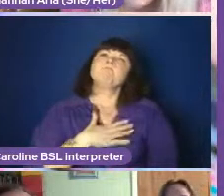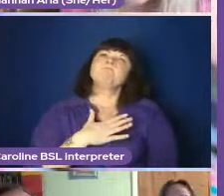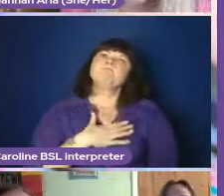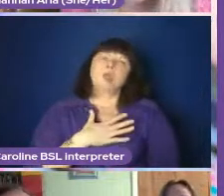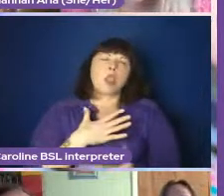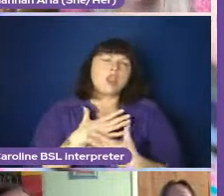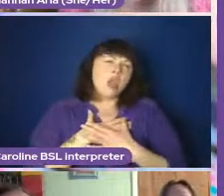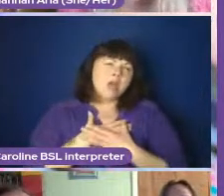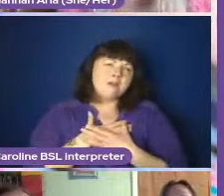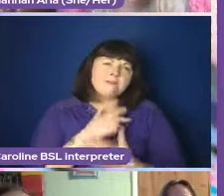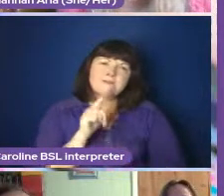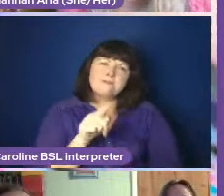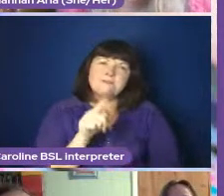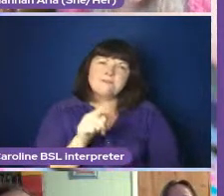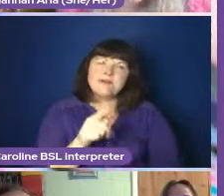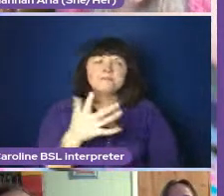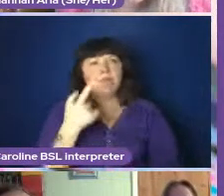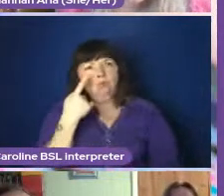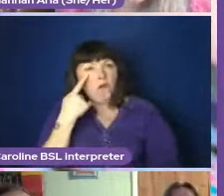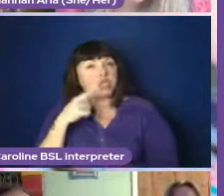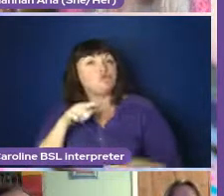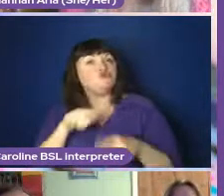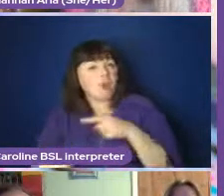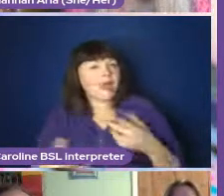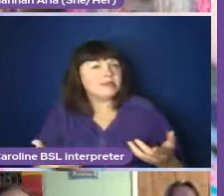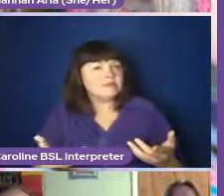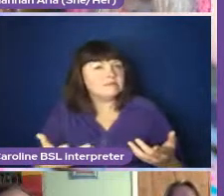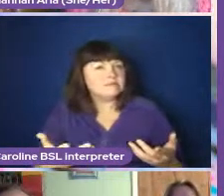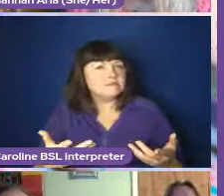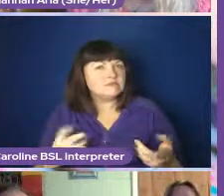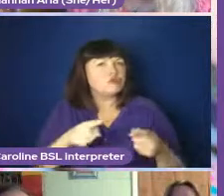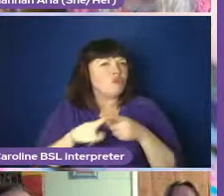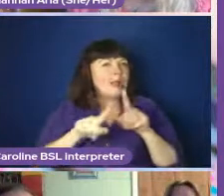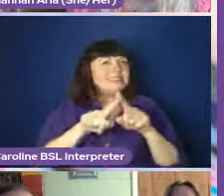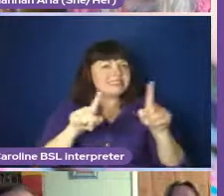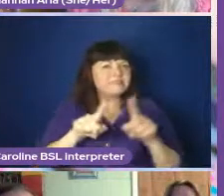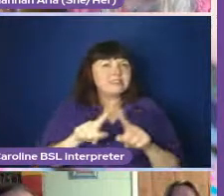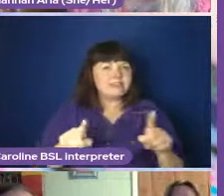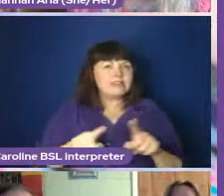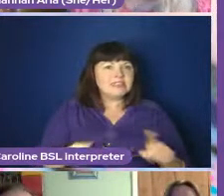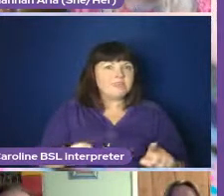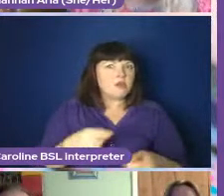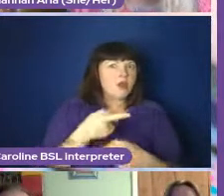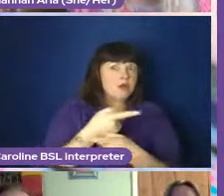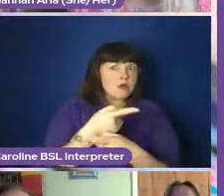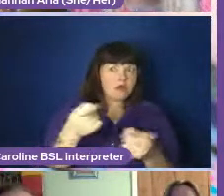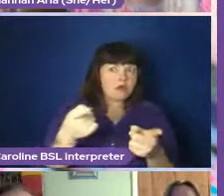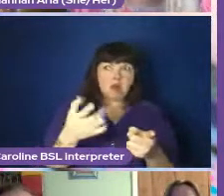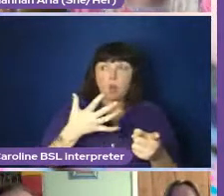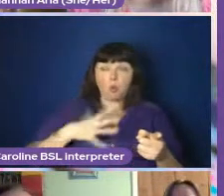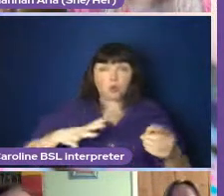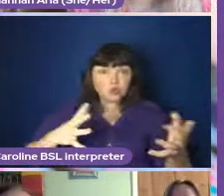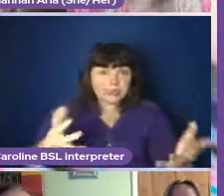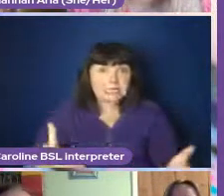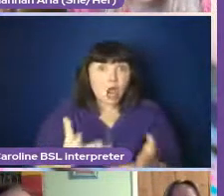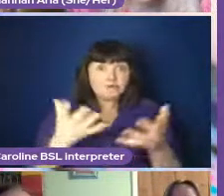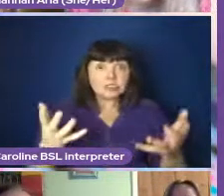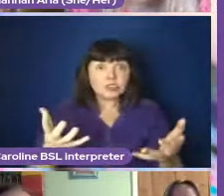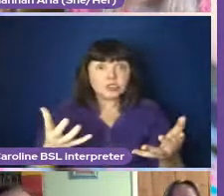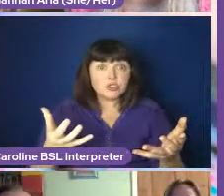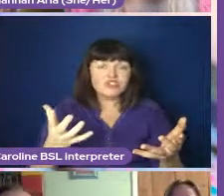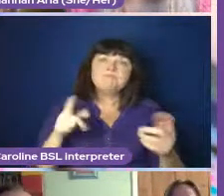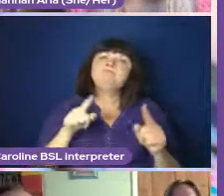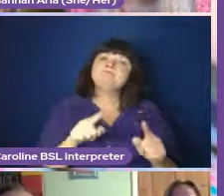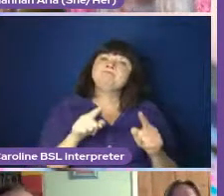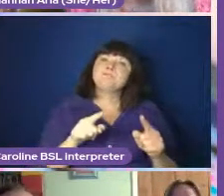that you tried and experimented with stuff. And what I really want to encourage you guys to do is don't seek